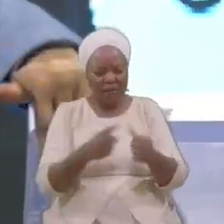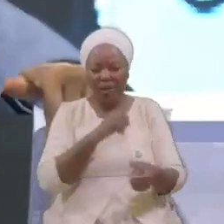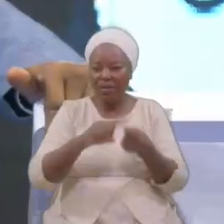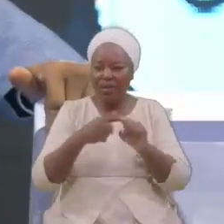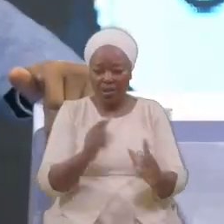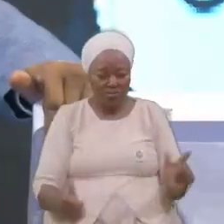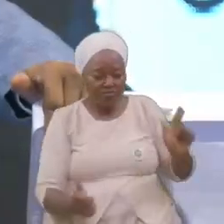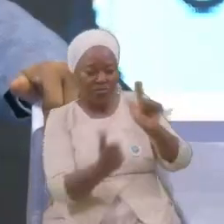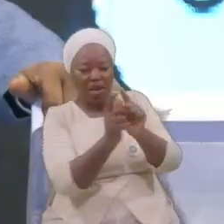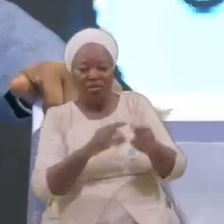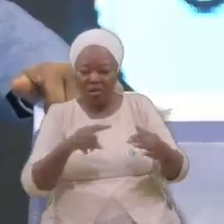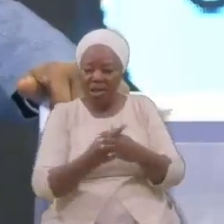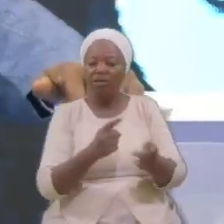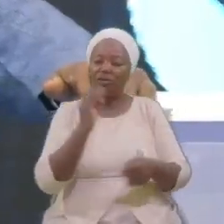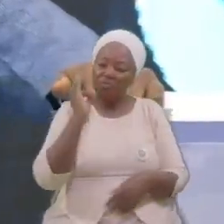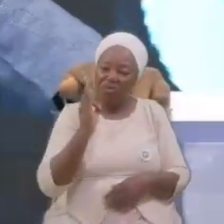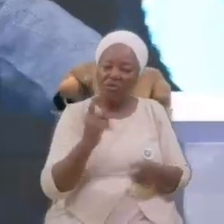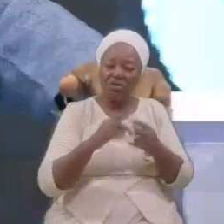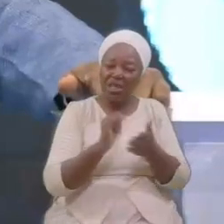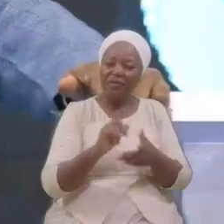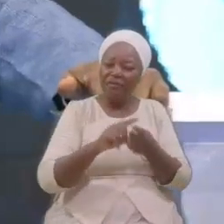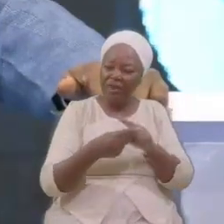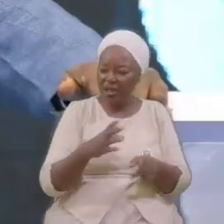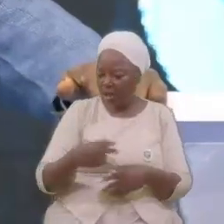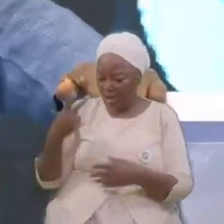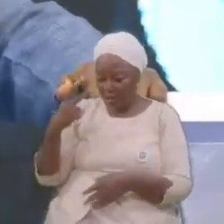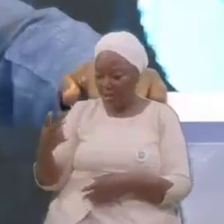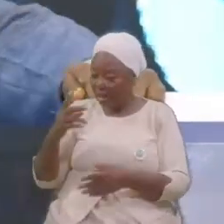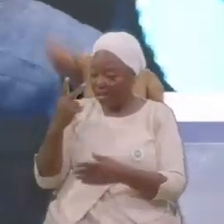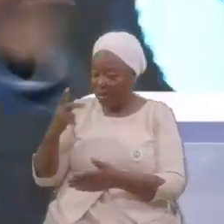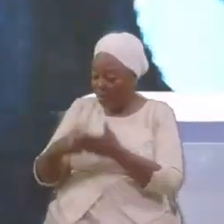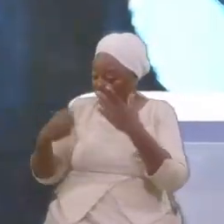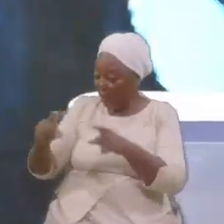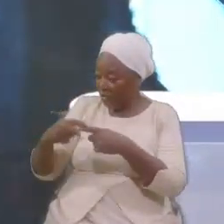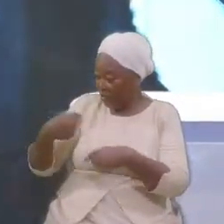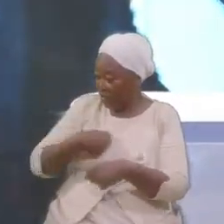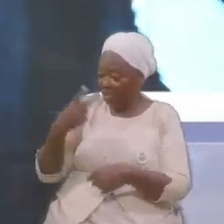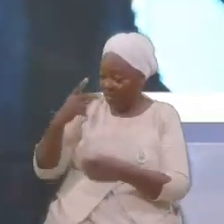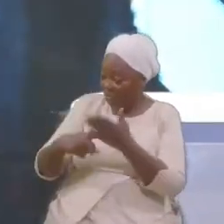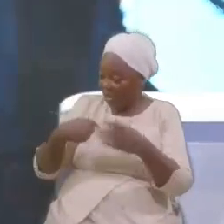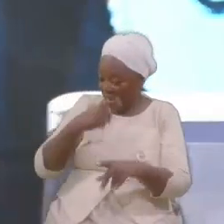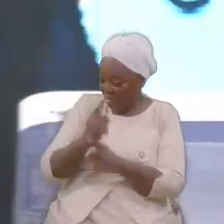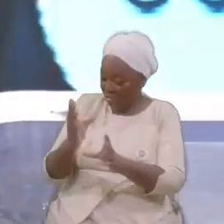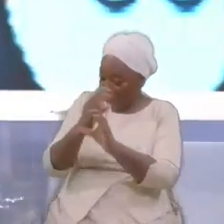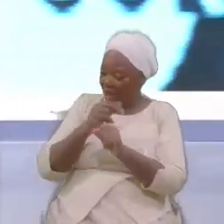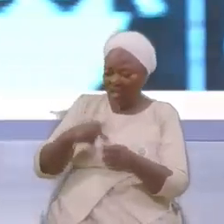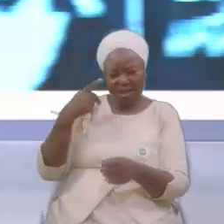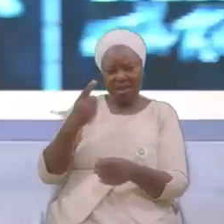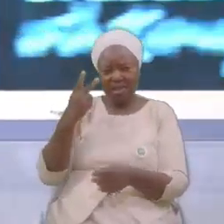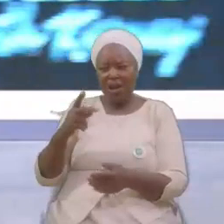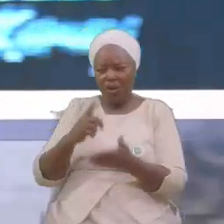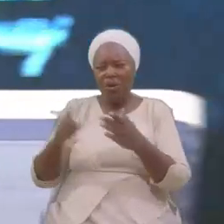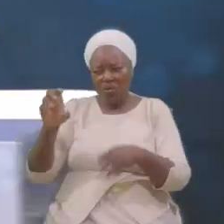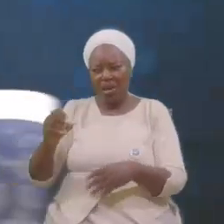already serving the Lord, and you are telling them, look at what I got and look at what you can get. And many